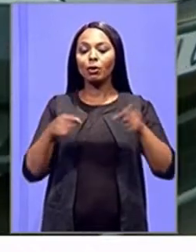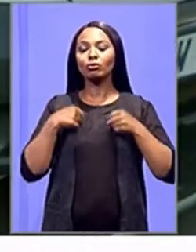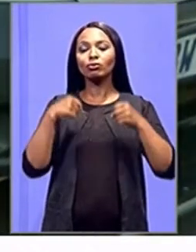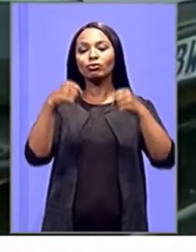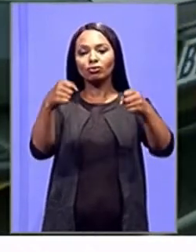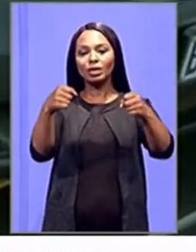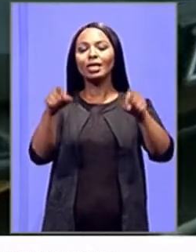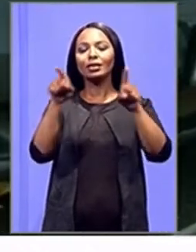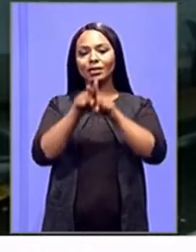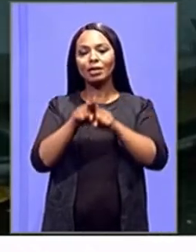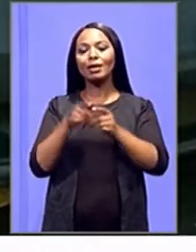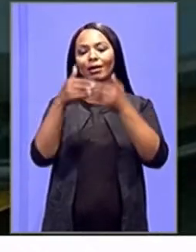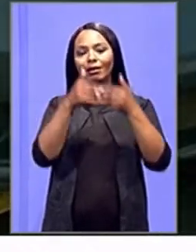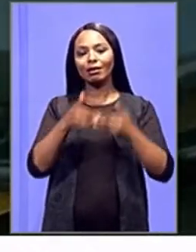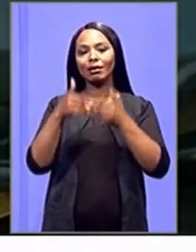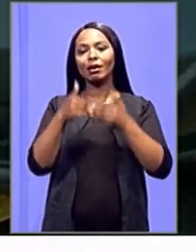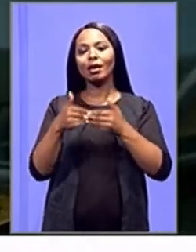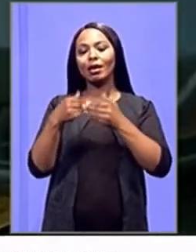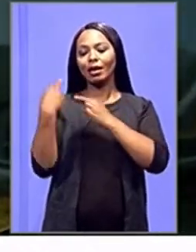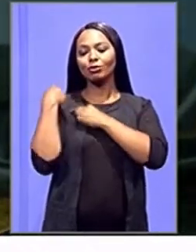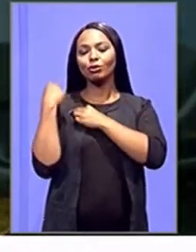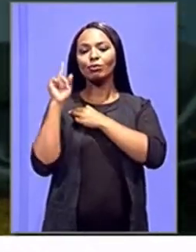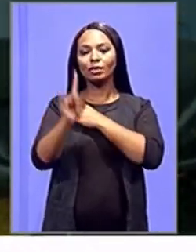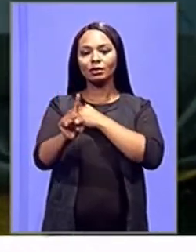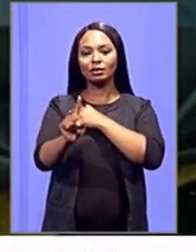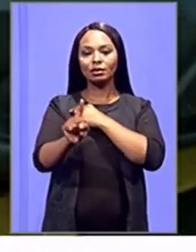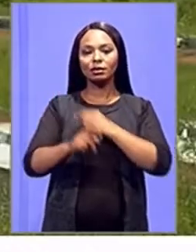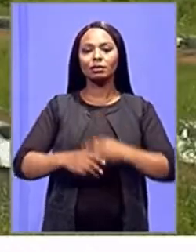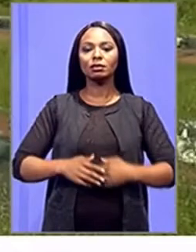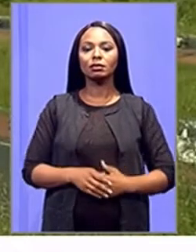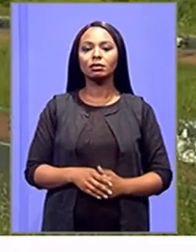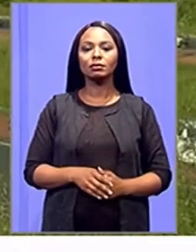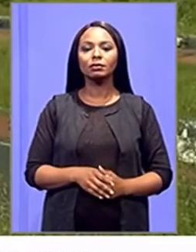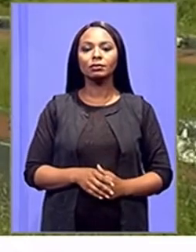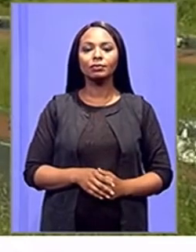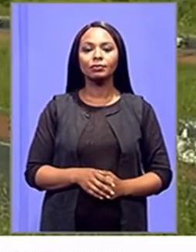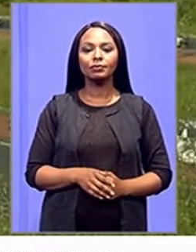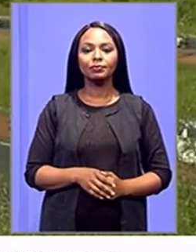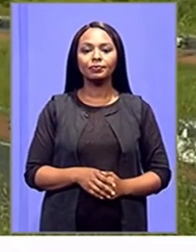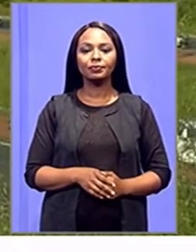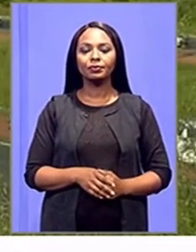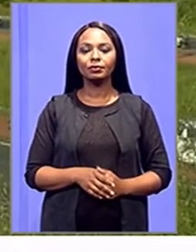tsaya maikarabelo a tletseng go tsweletsa seo. Molemone Motho wa SABC News, Pretoria.